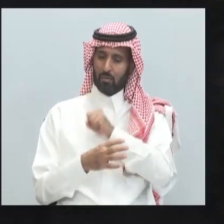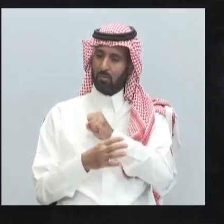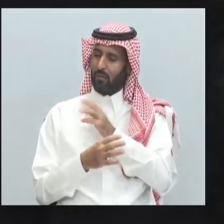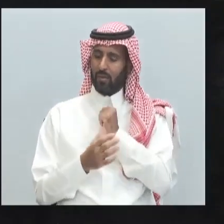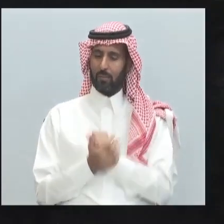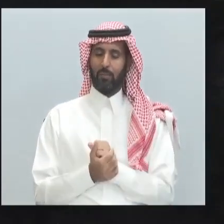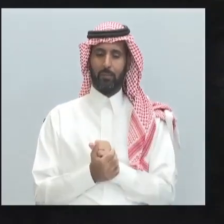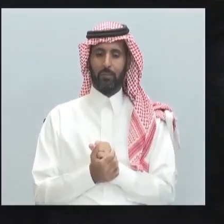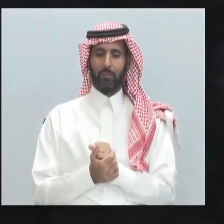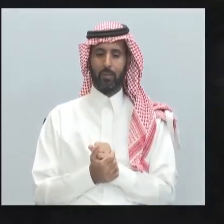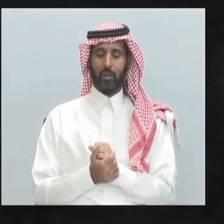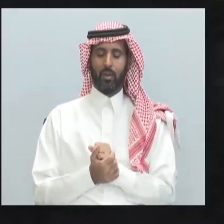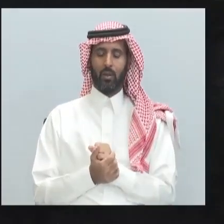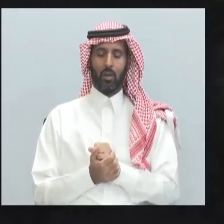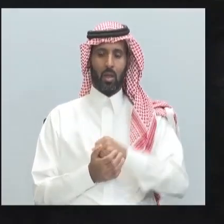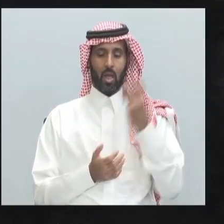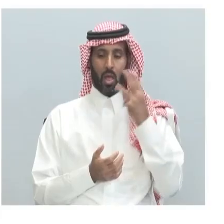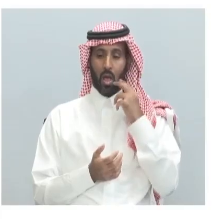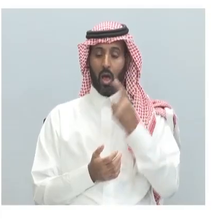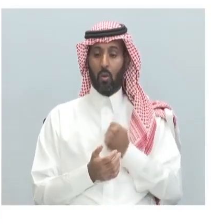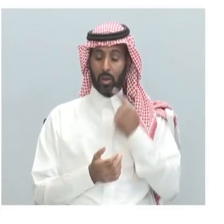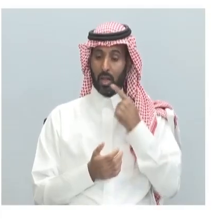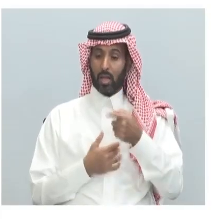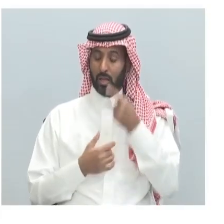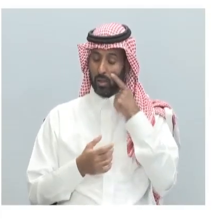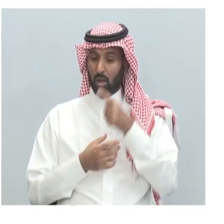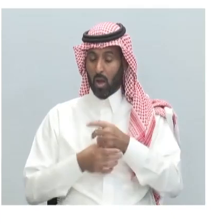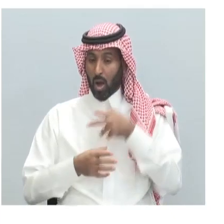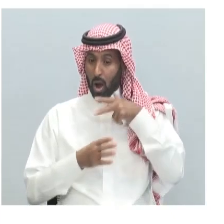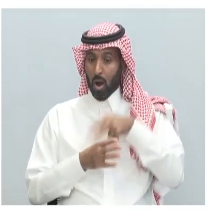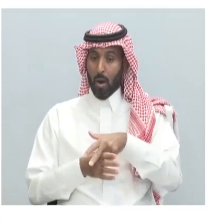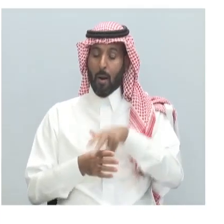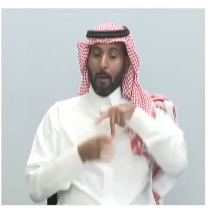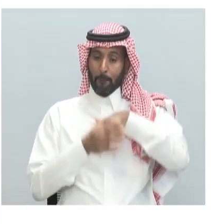no falcon. Third one, I'd like to try riding.